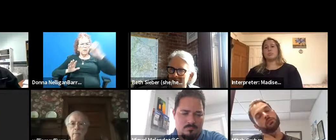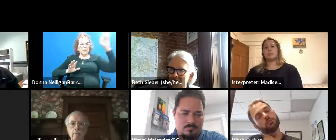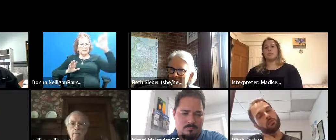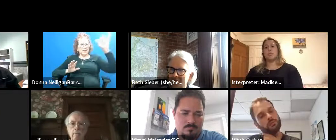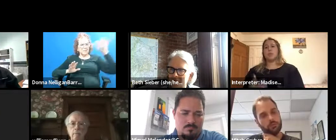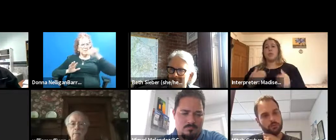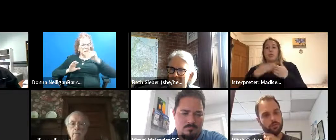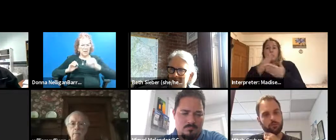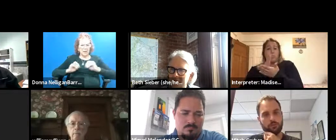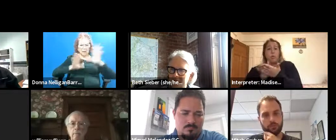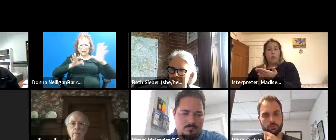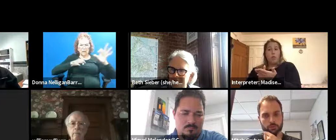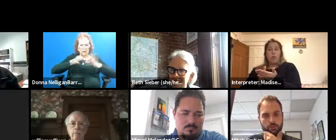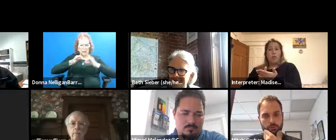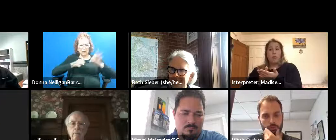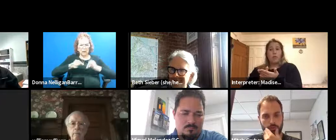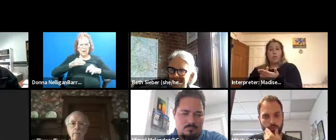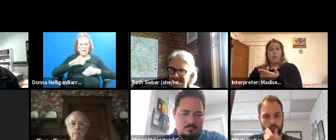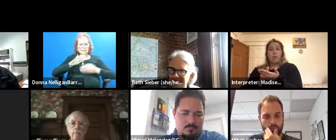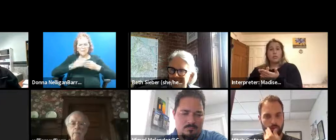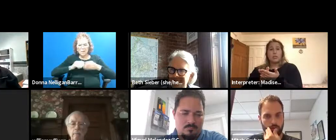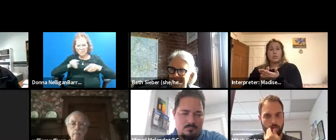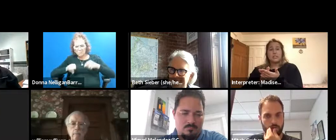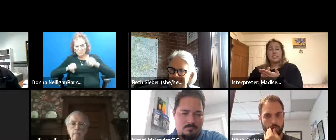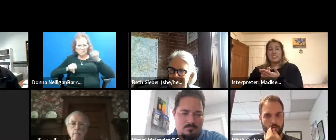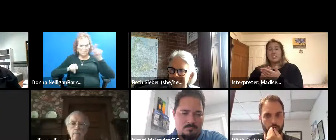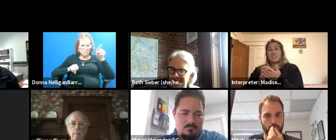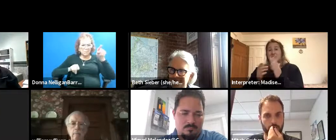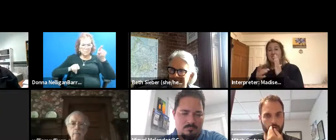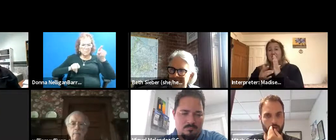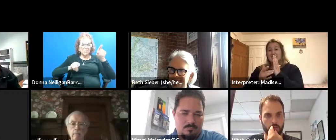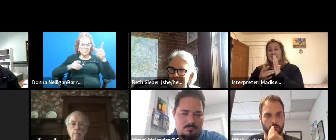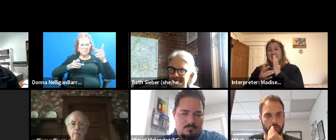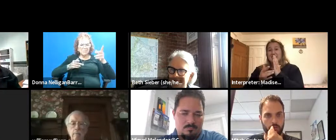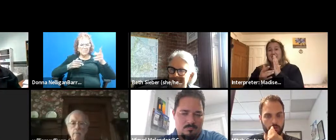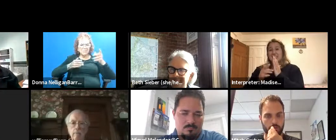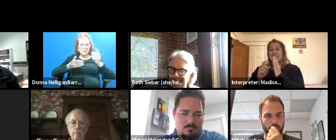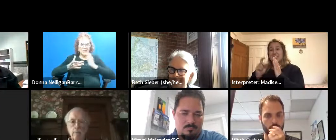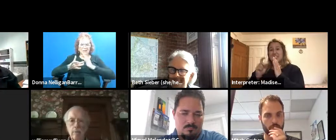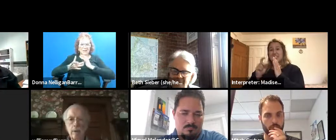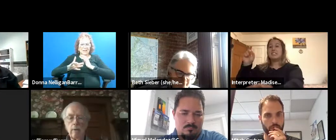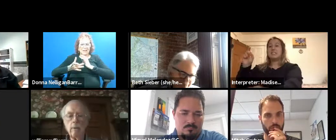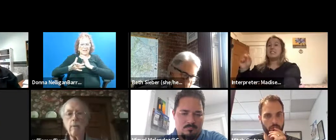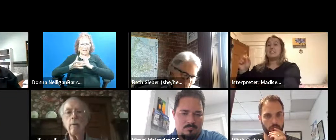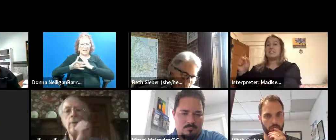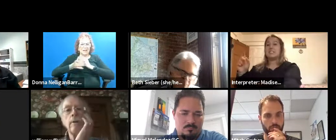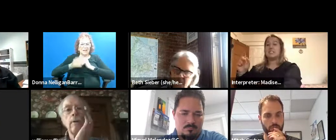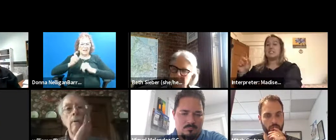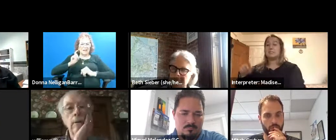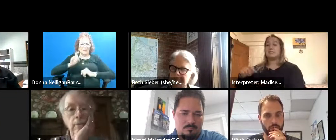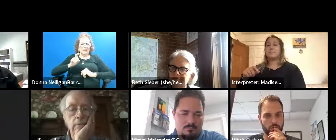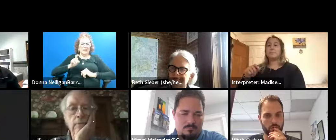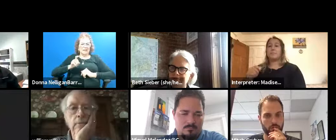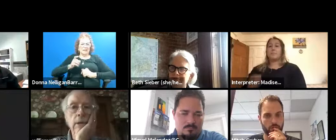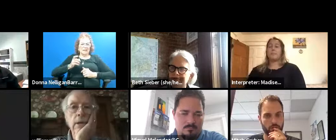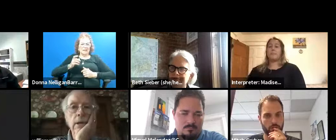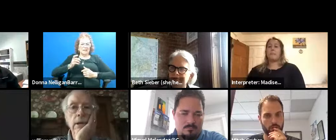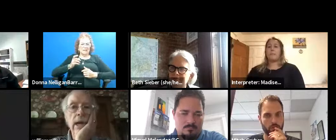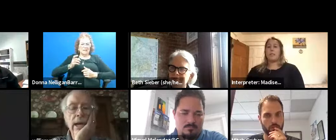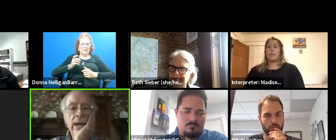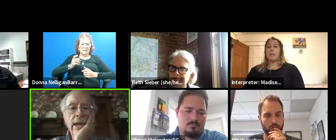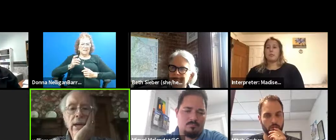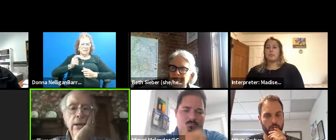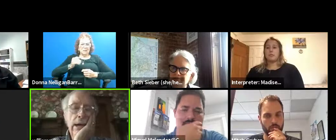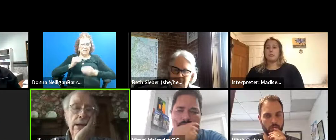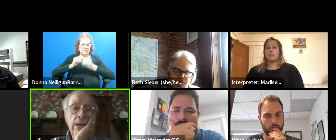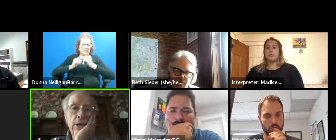that would be considered on the east side of the city, but it's in the south district. So I think it's just confusing all around.